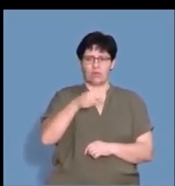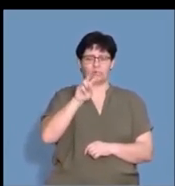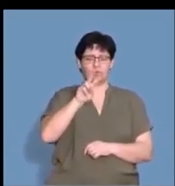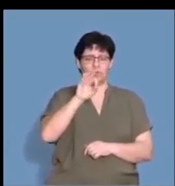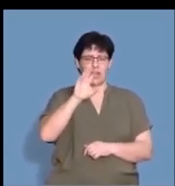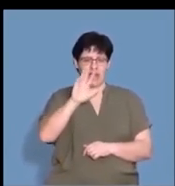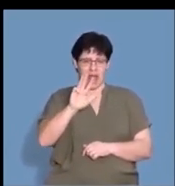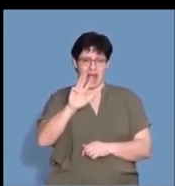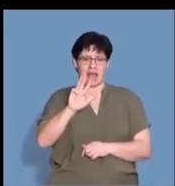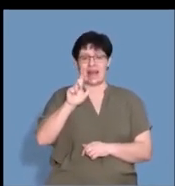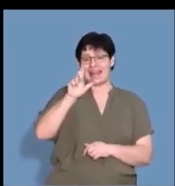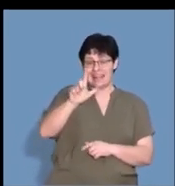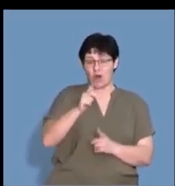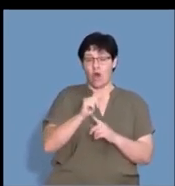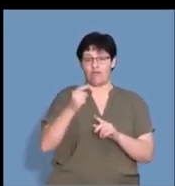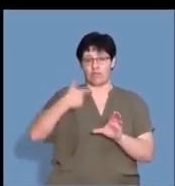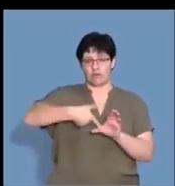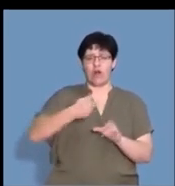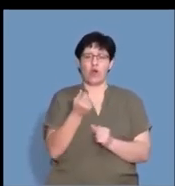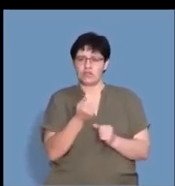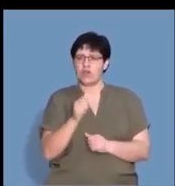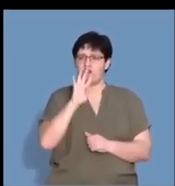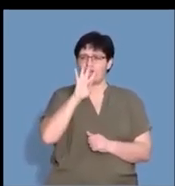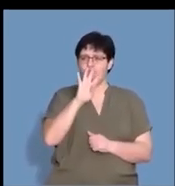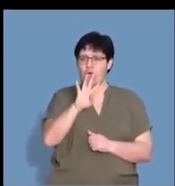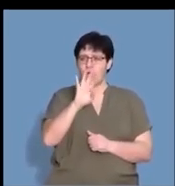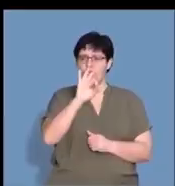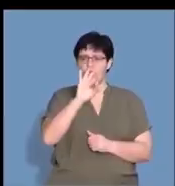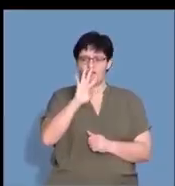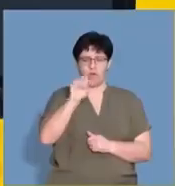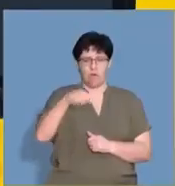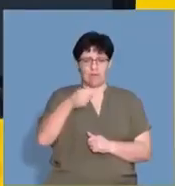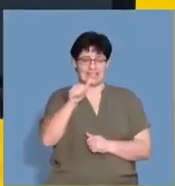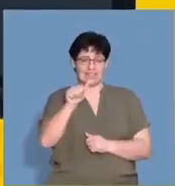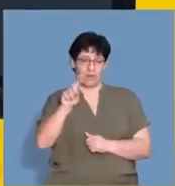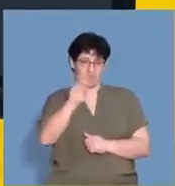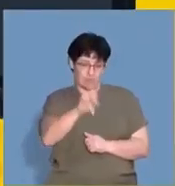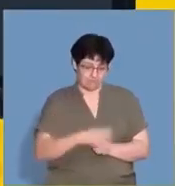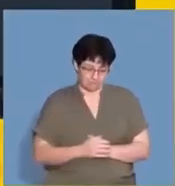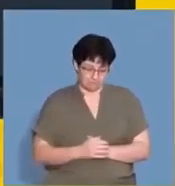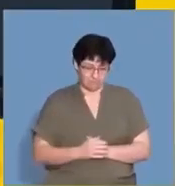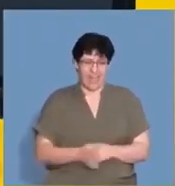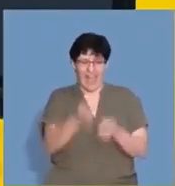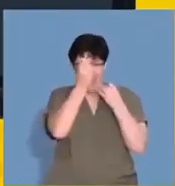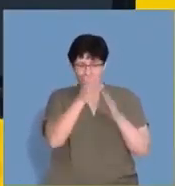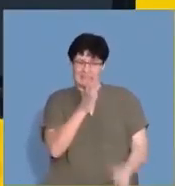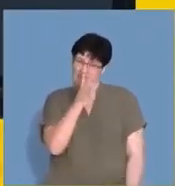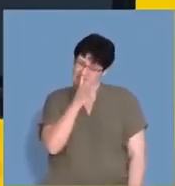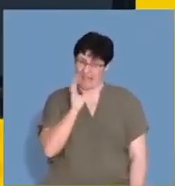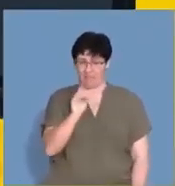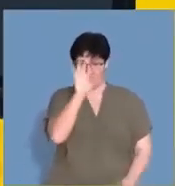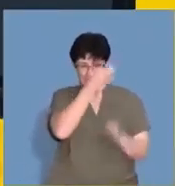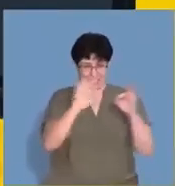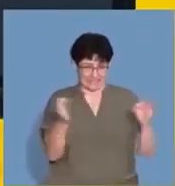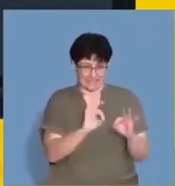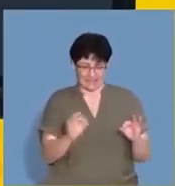28.239 liters of petrol at a cost of 434 Rand 61. Now guys, there's a lot of information in that one little